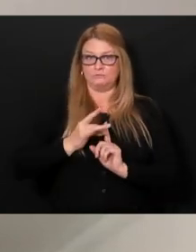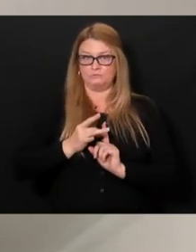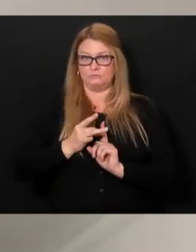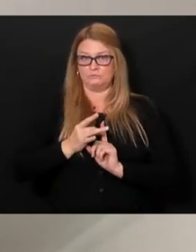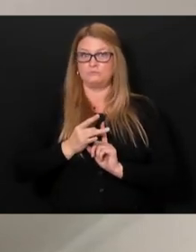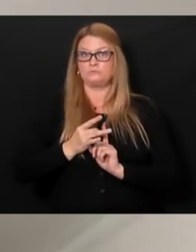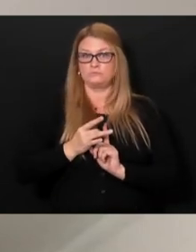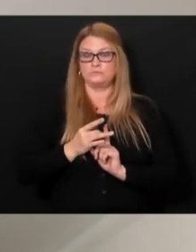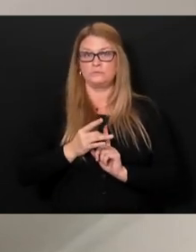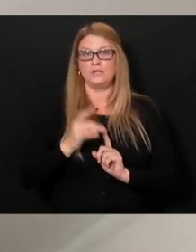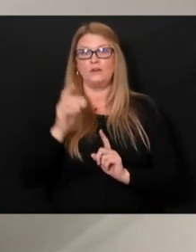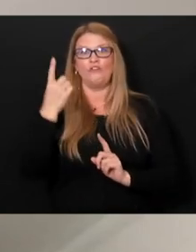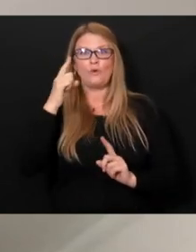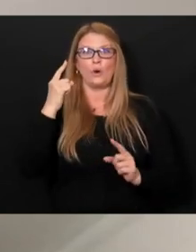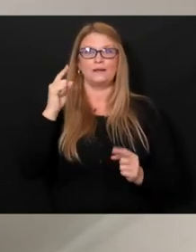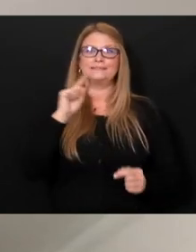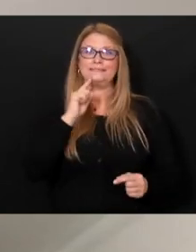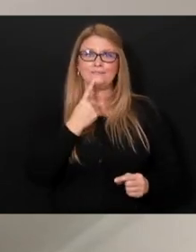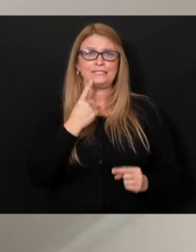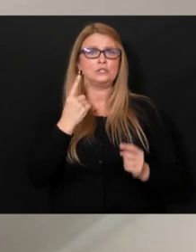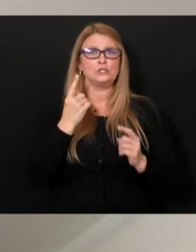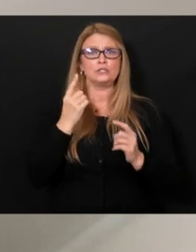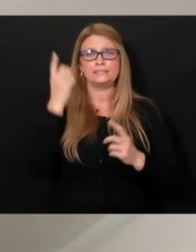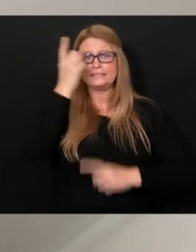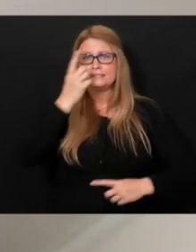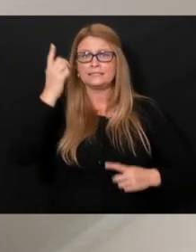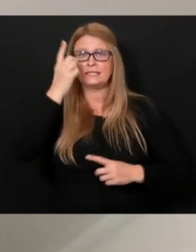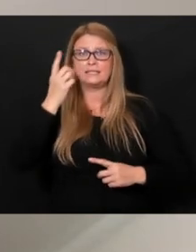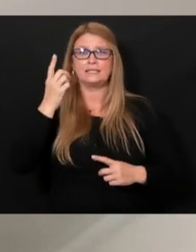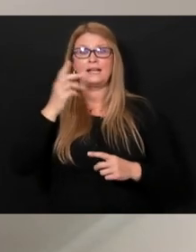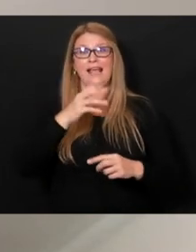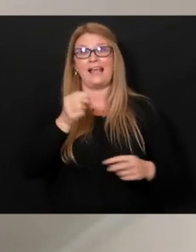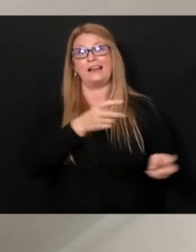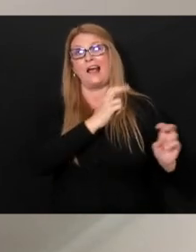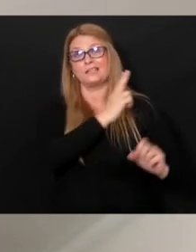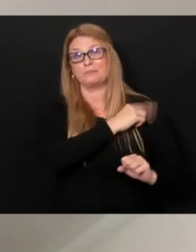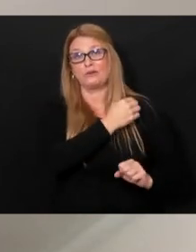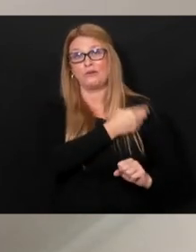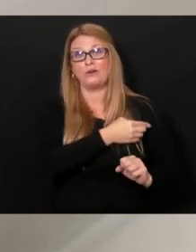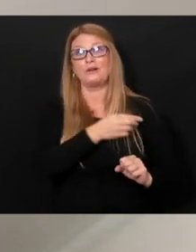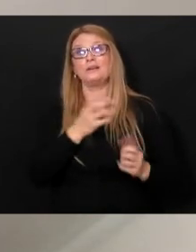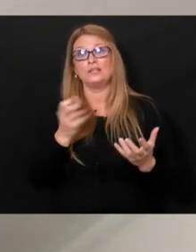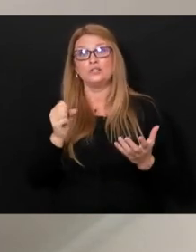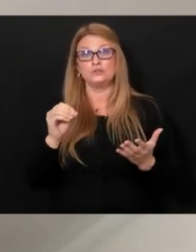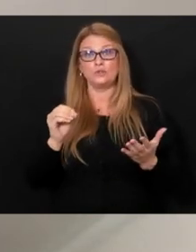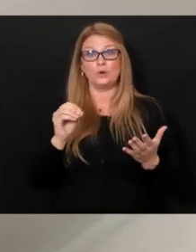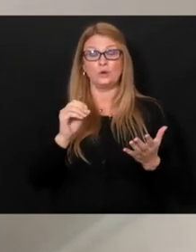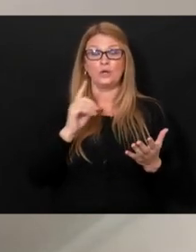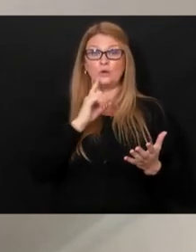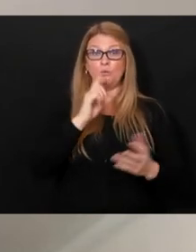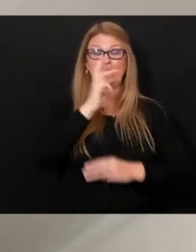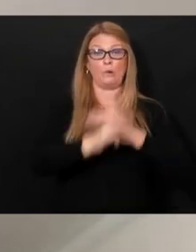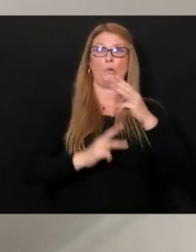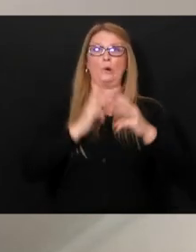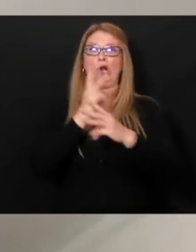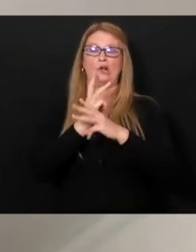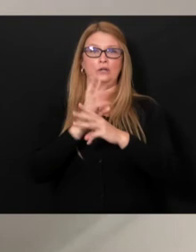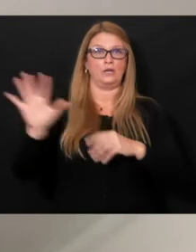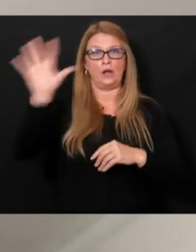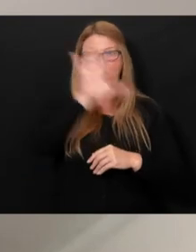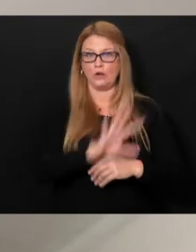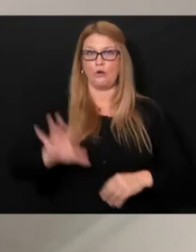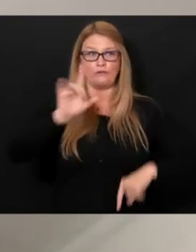in severe disease and a 92% reduction in hospitalization. So in a real world setting with variant viruses,